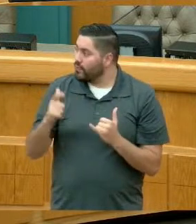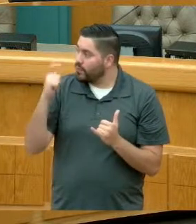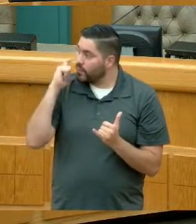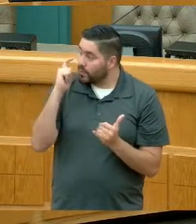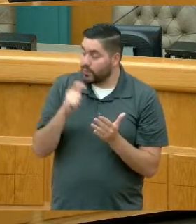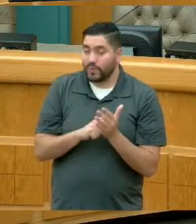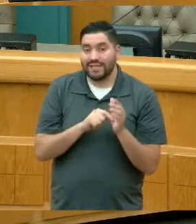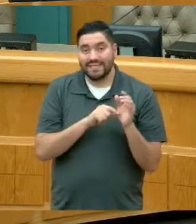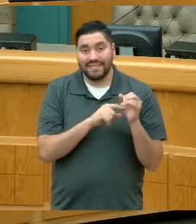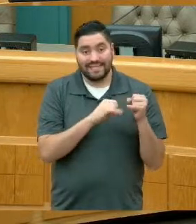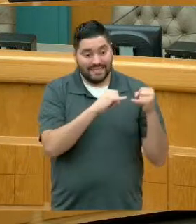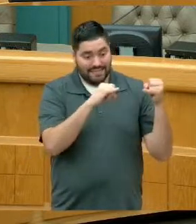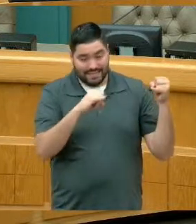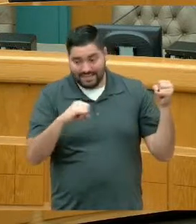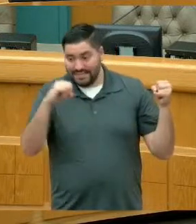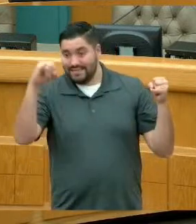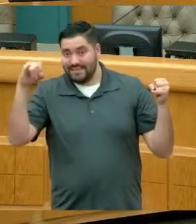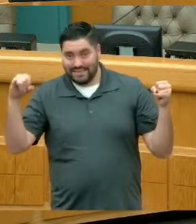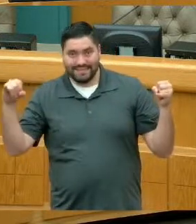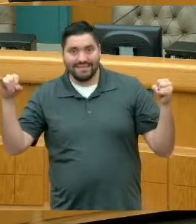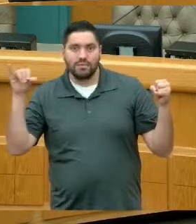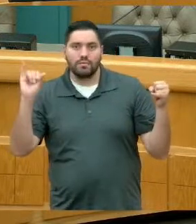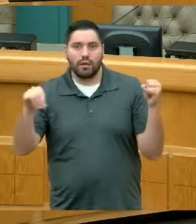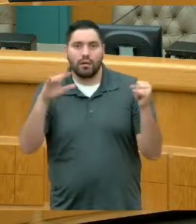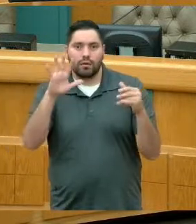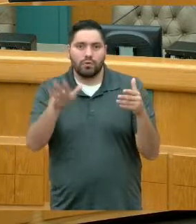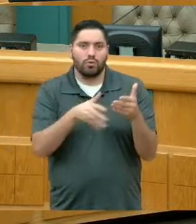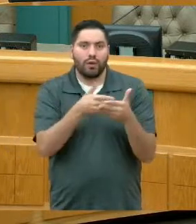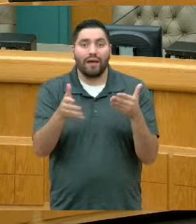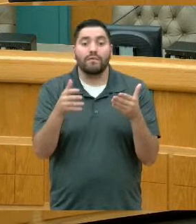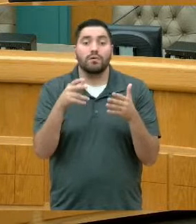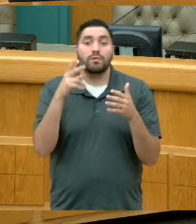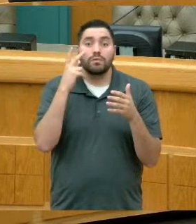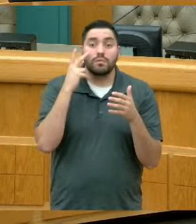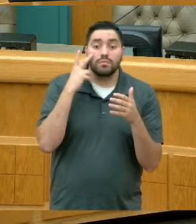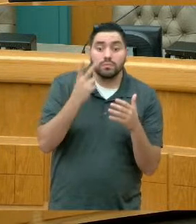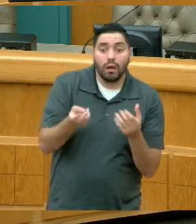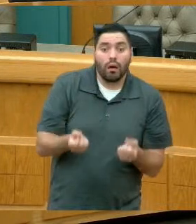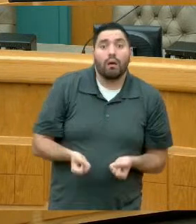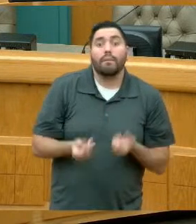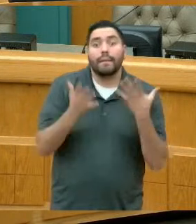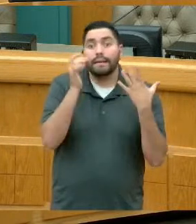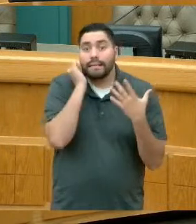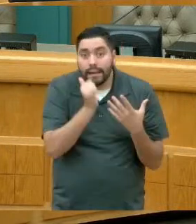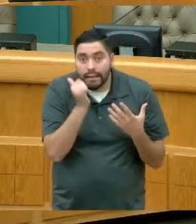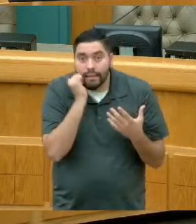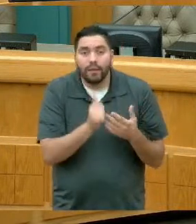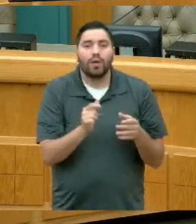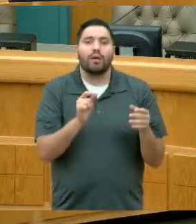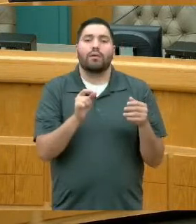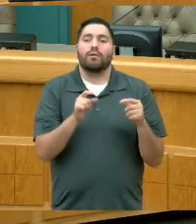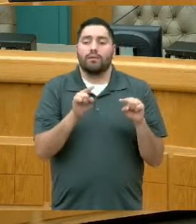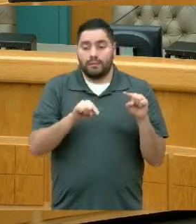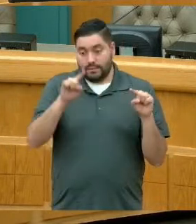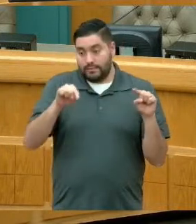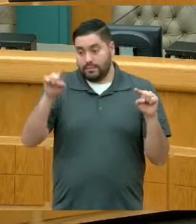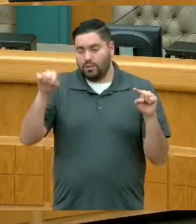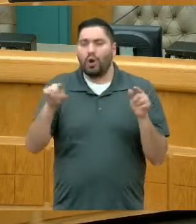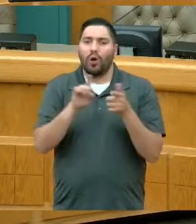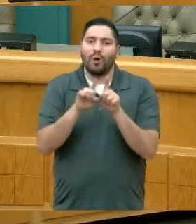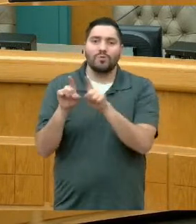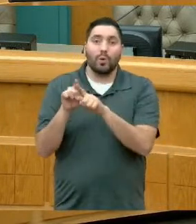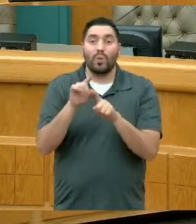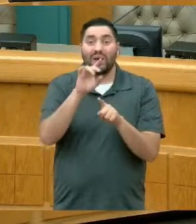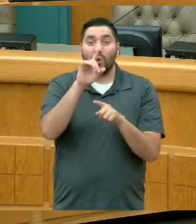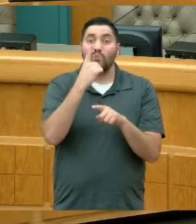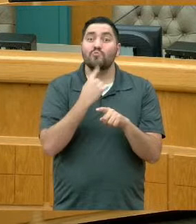Nueces County because of COVID-19. And then when we look at our trend graph, the trend graph shows us